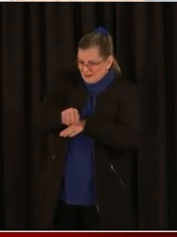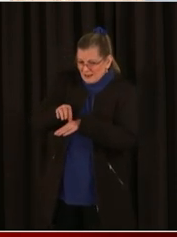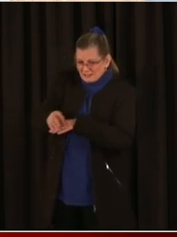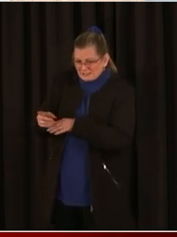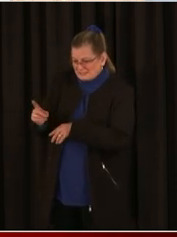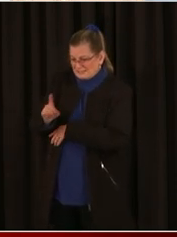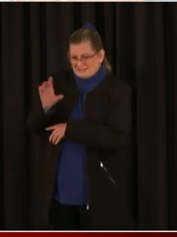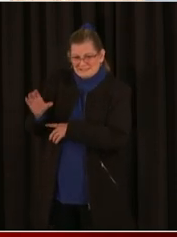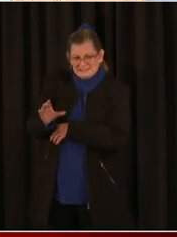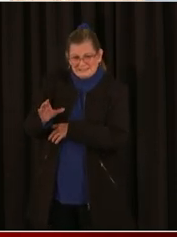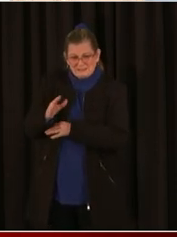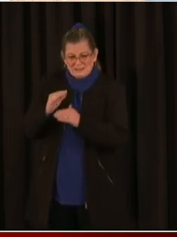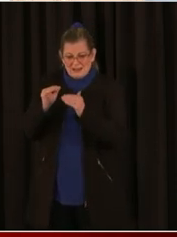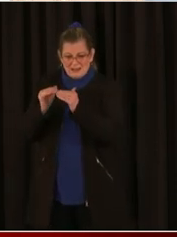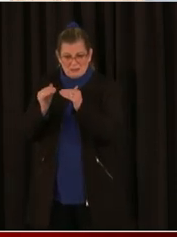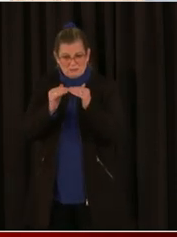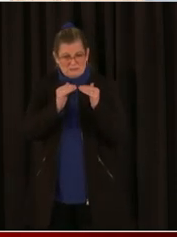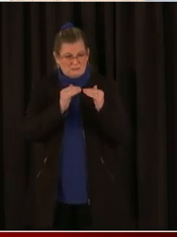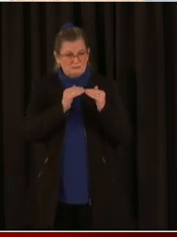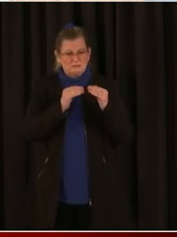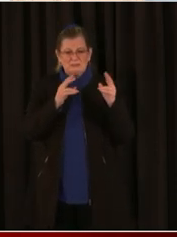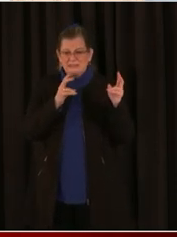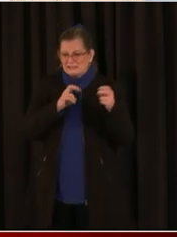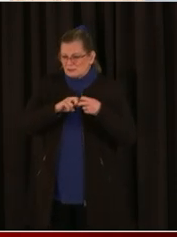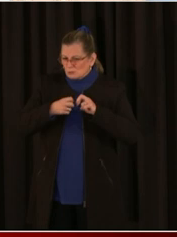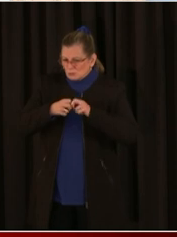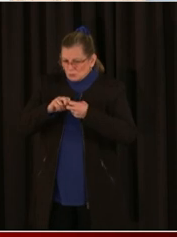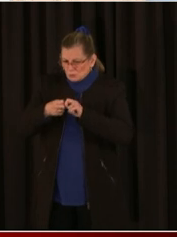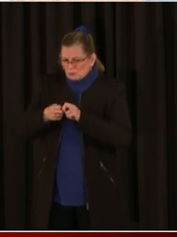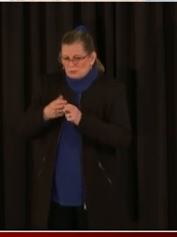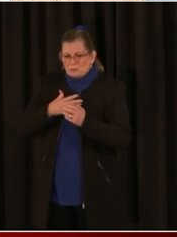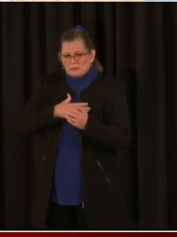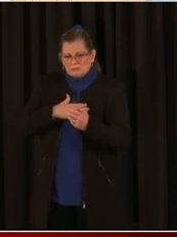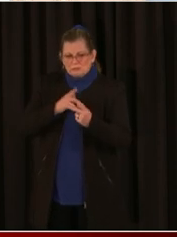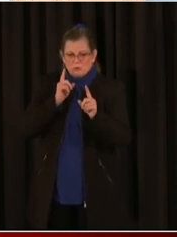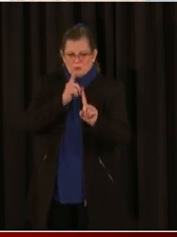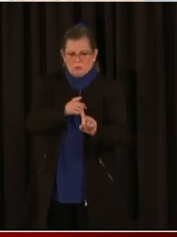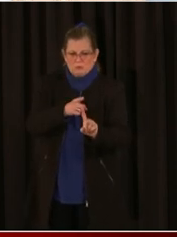the district on equity issues, please go to